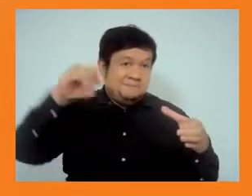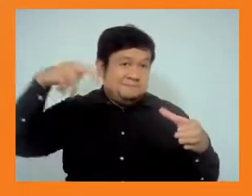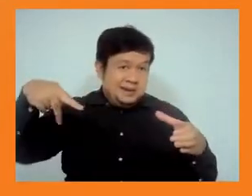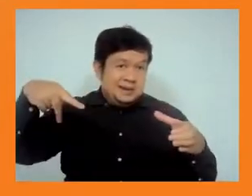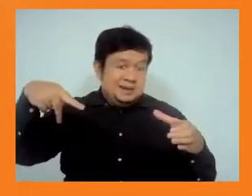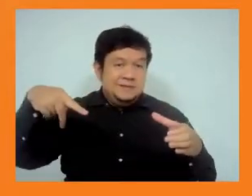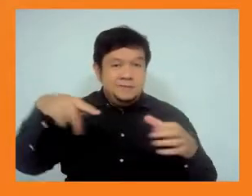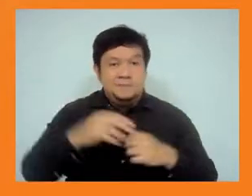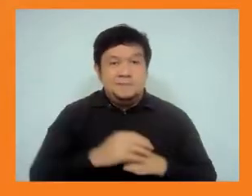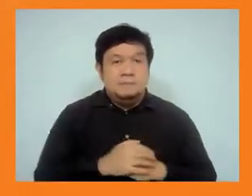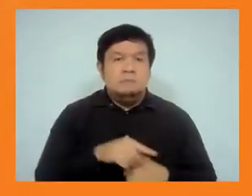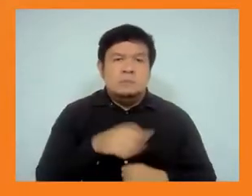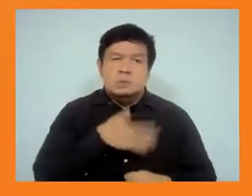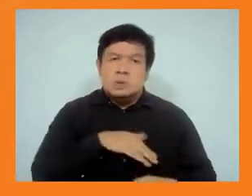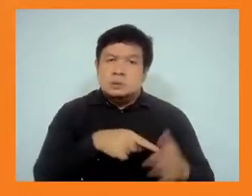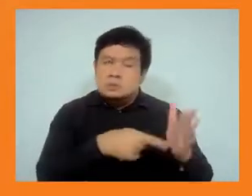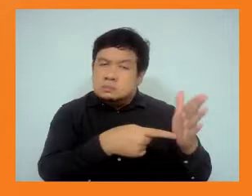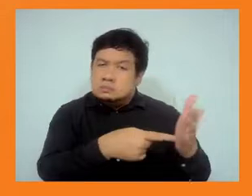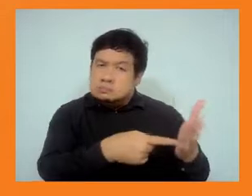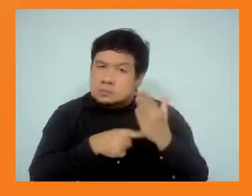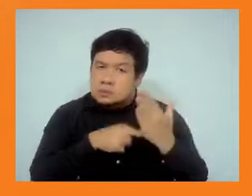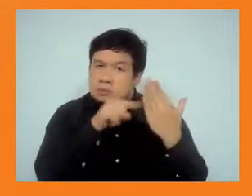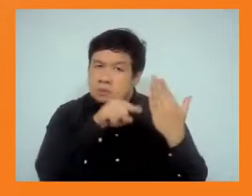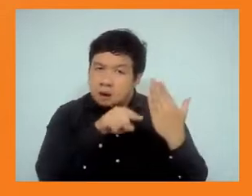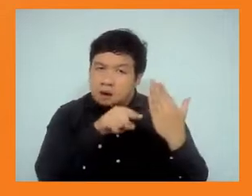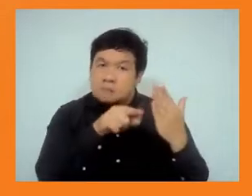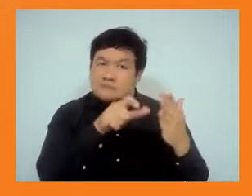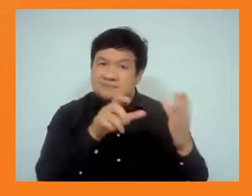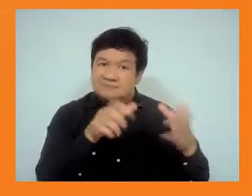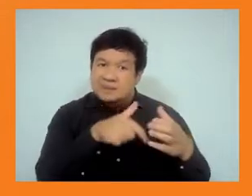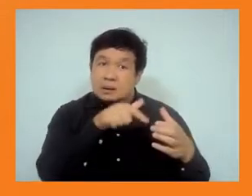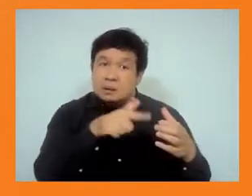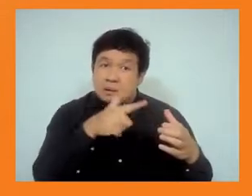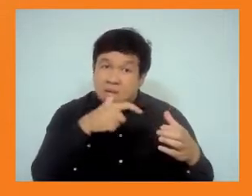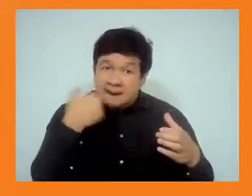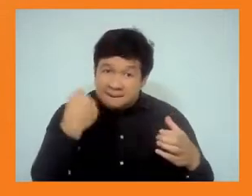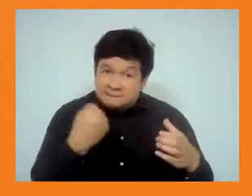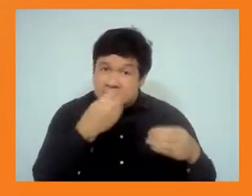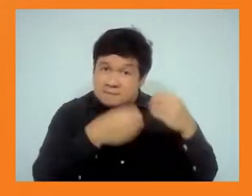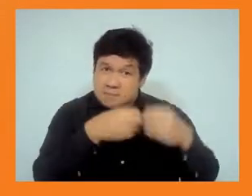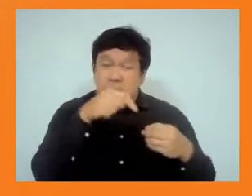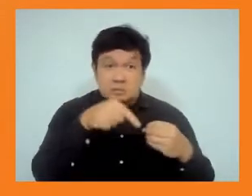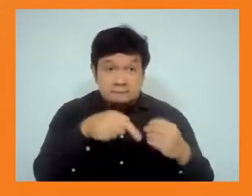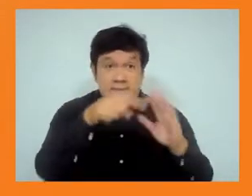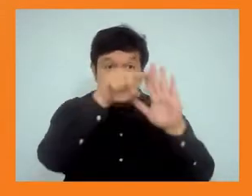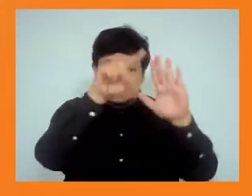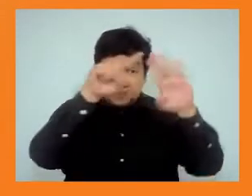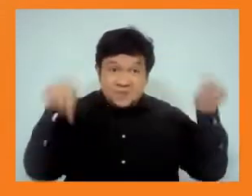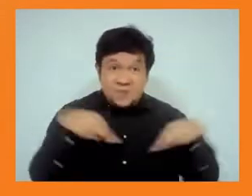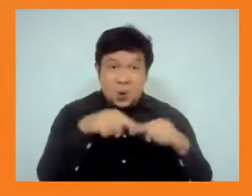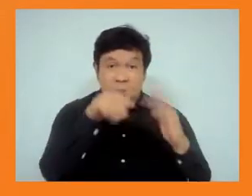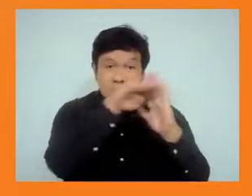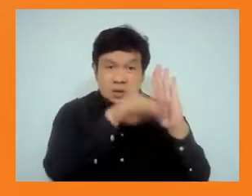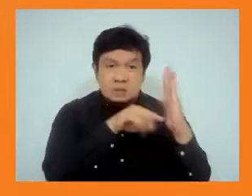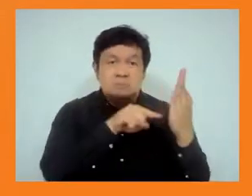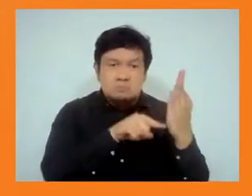the ground and what we need to do to improve that. It's a pretty interesting process for us. And actually,